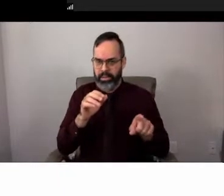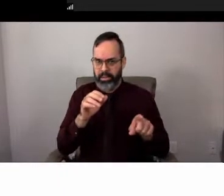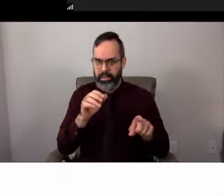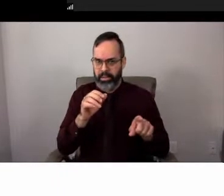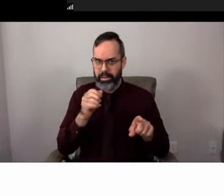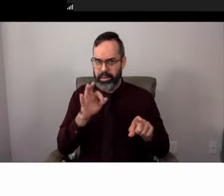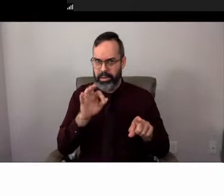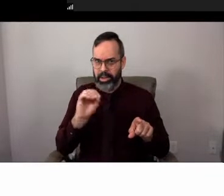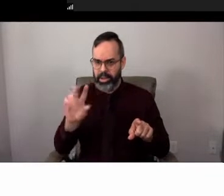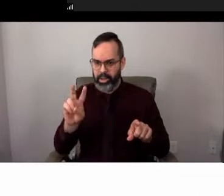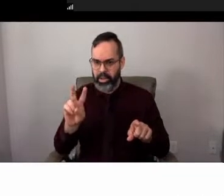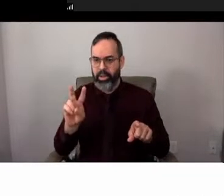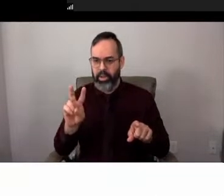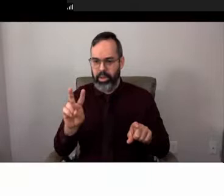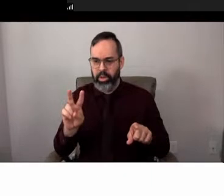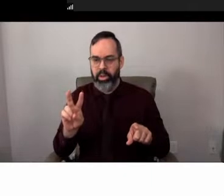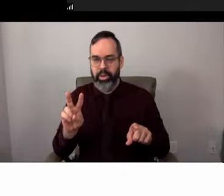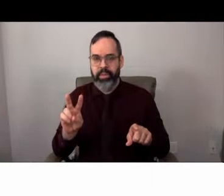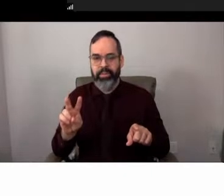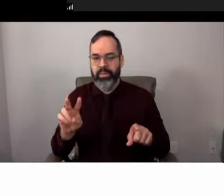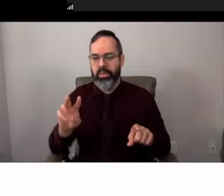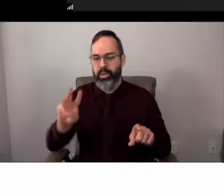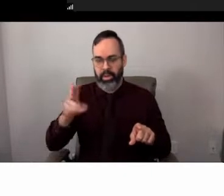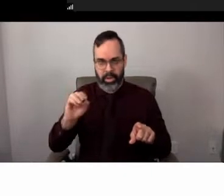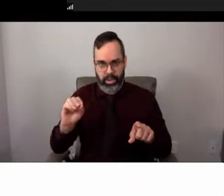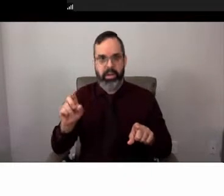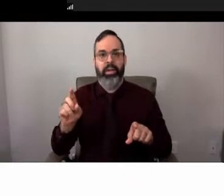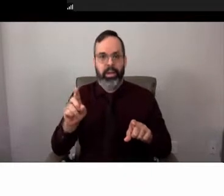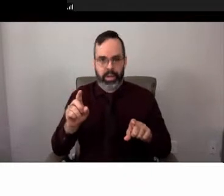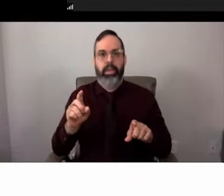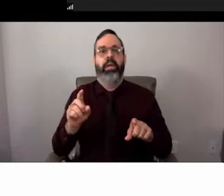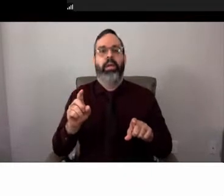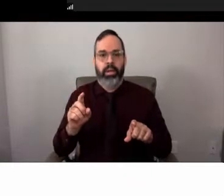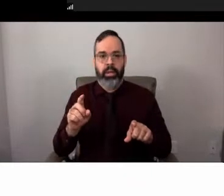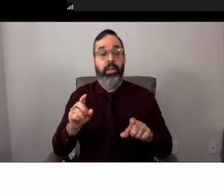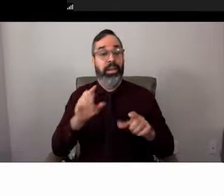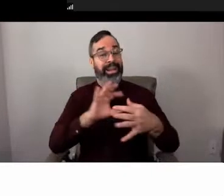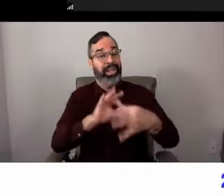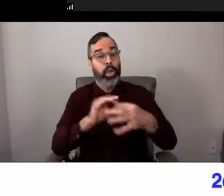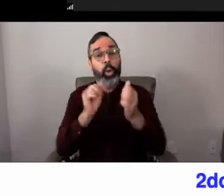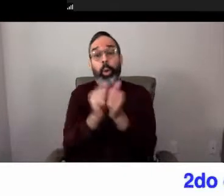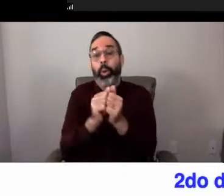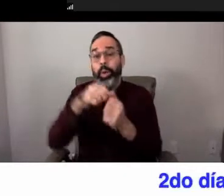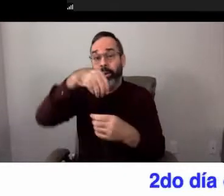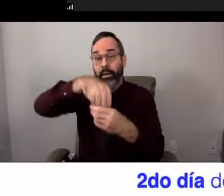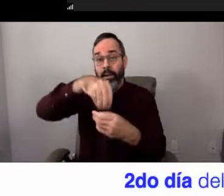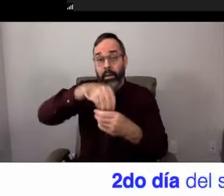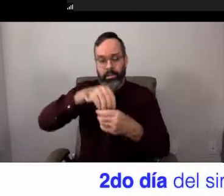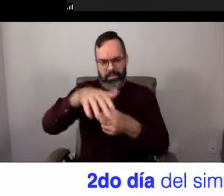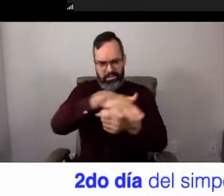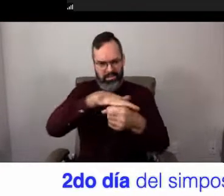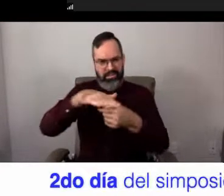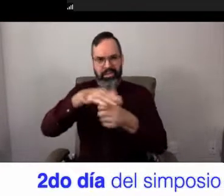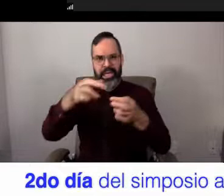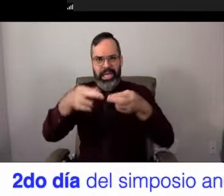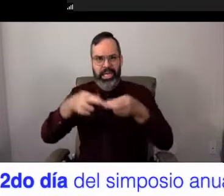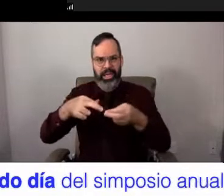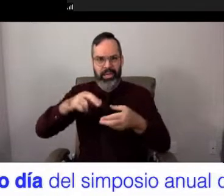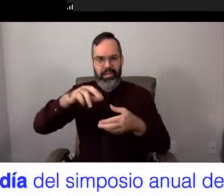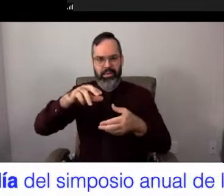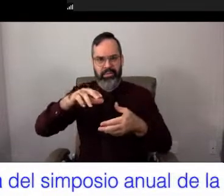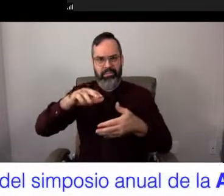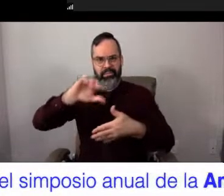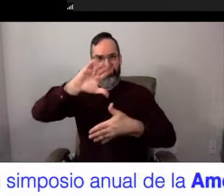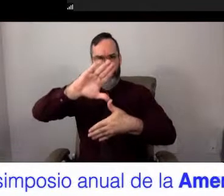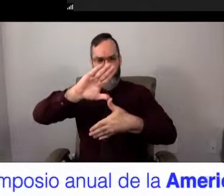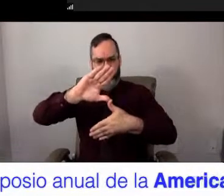established, and has its own relationships within the region. And therefore,